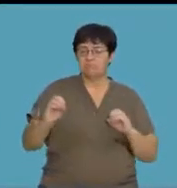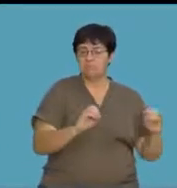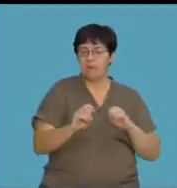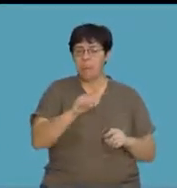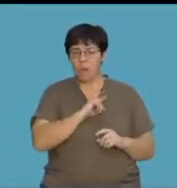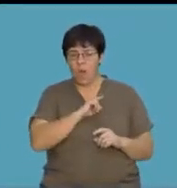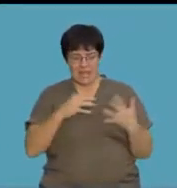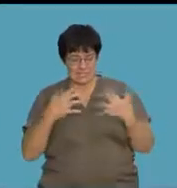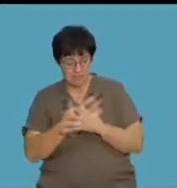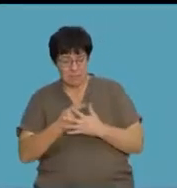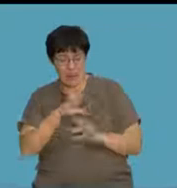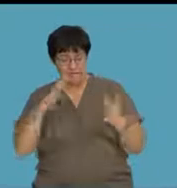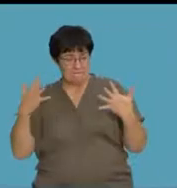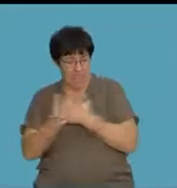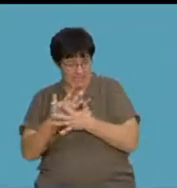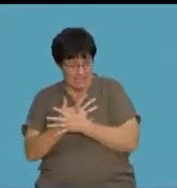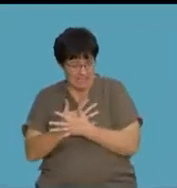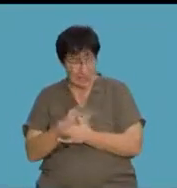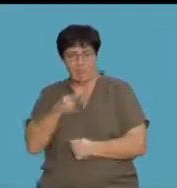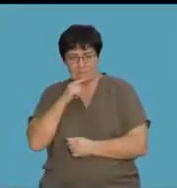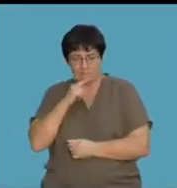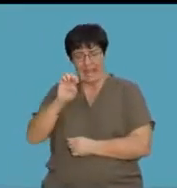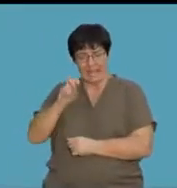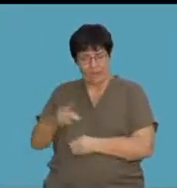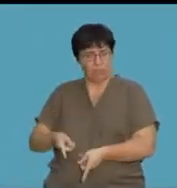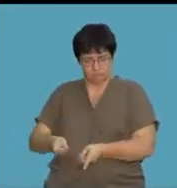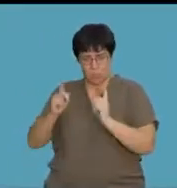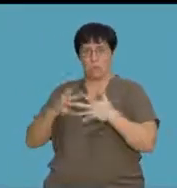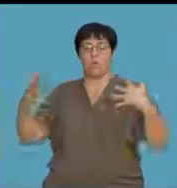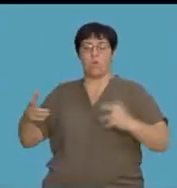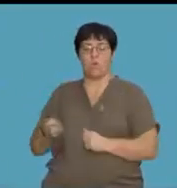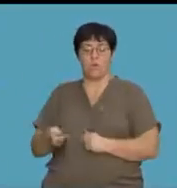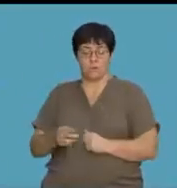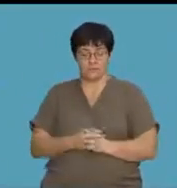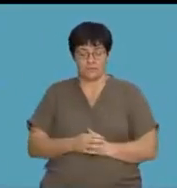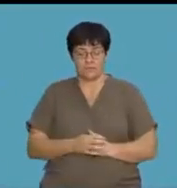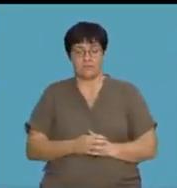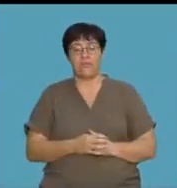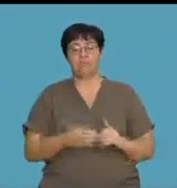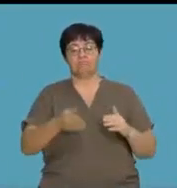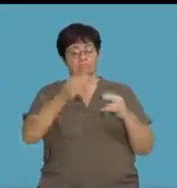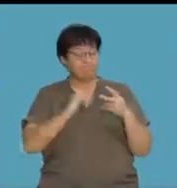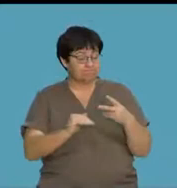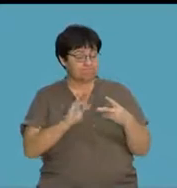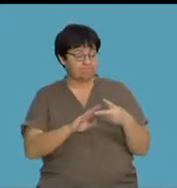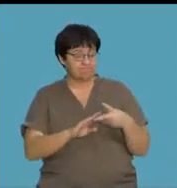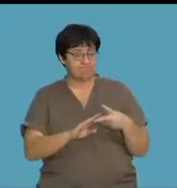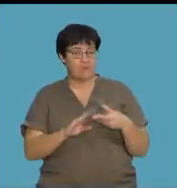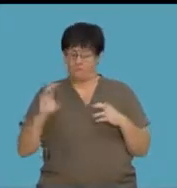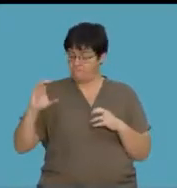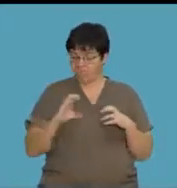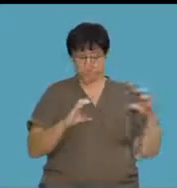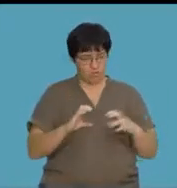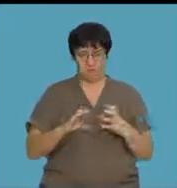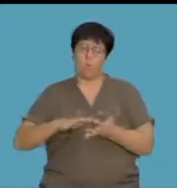due to their speed. The faster they move, the greater the kinetic energy or the extent of movement. We also realize that the